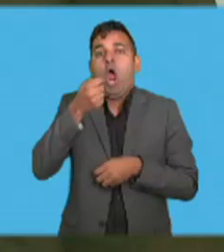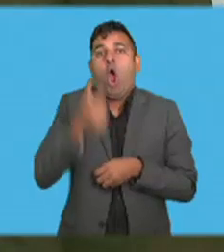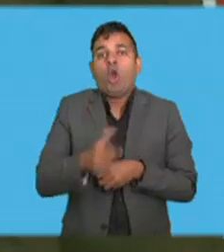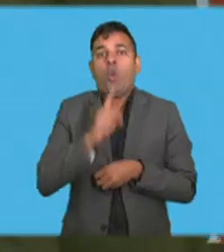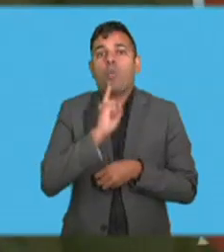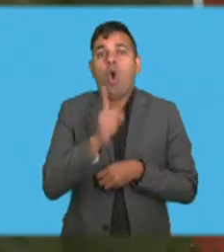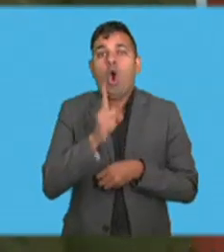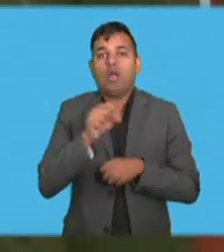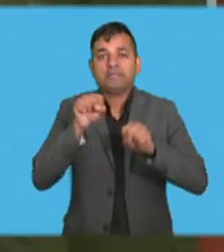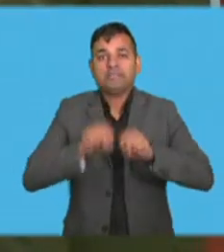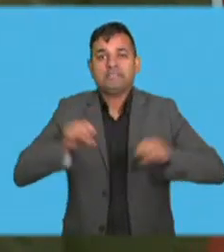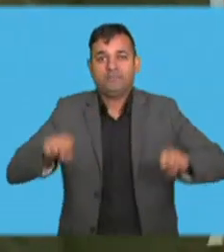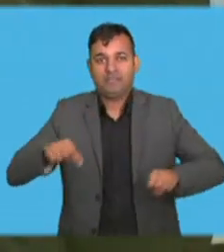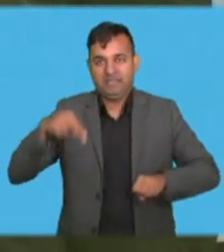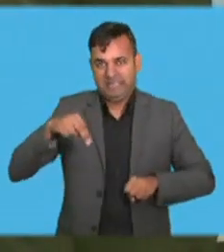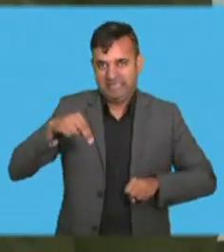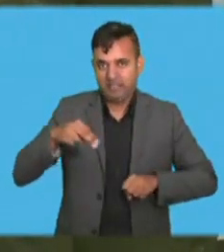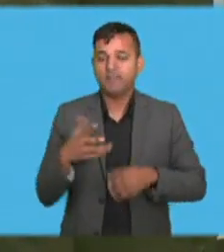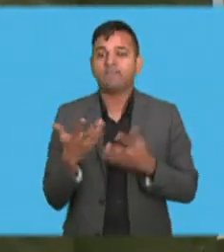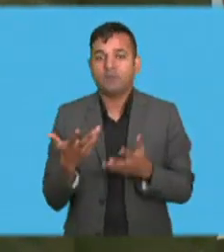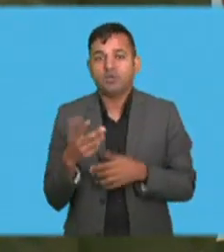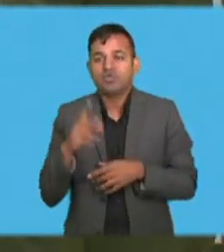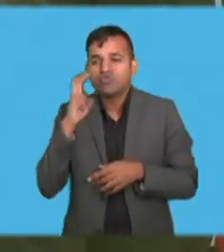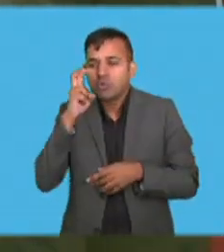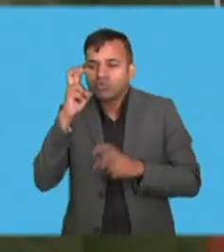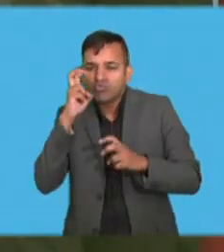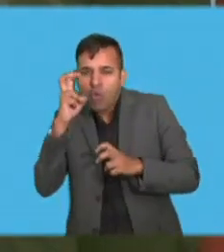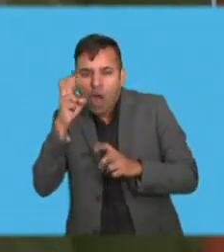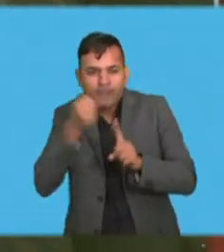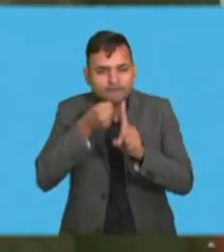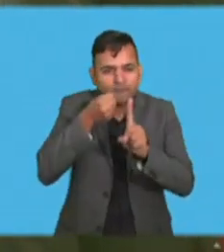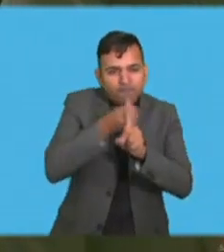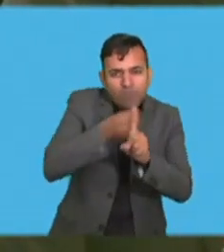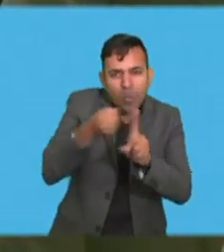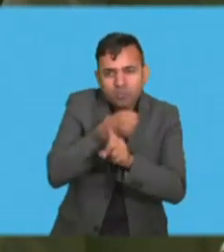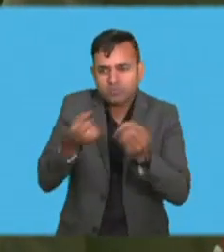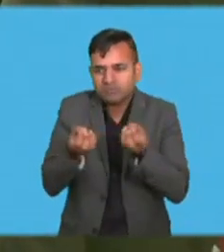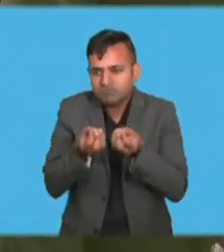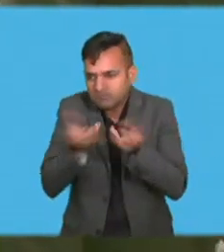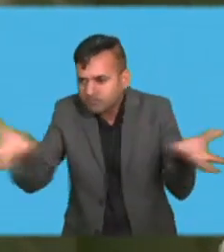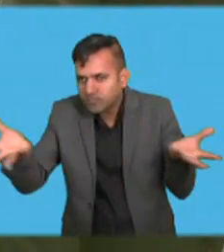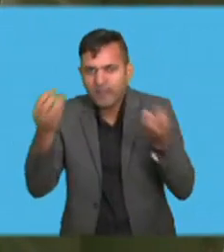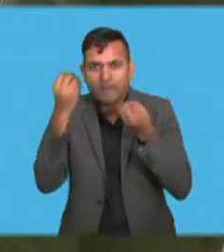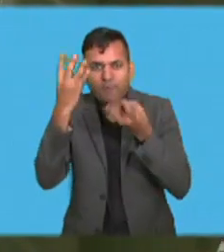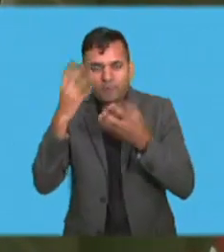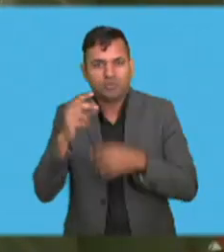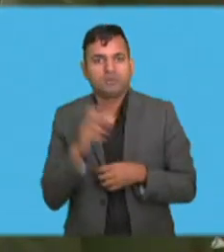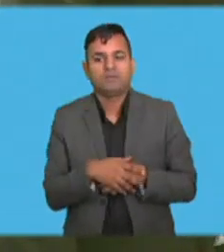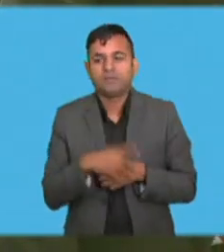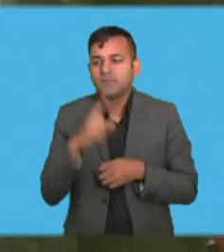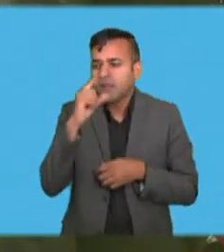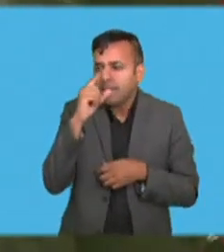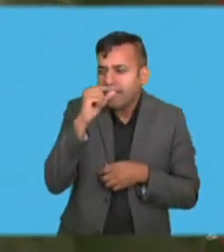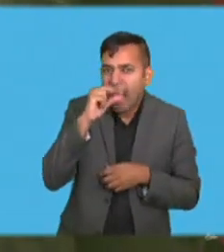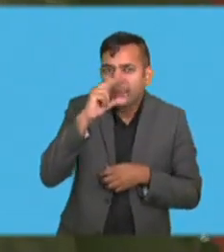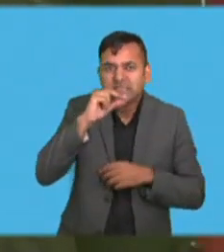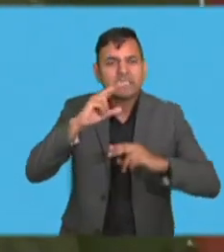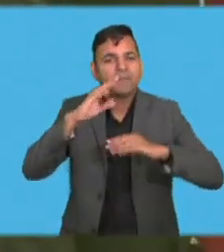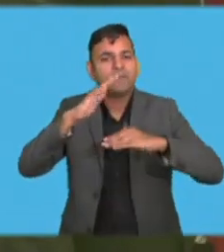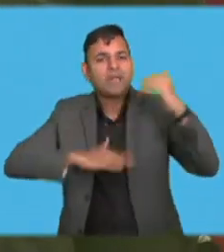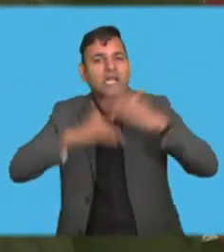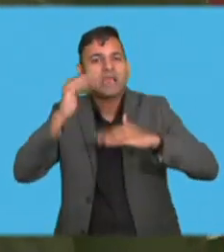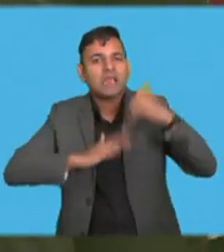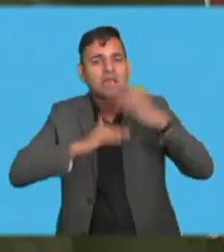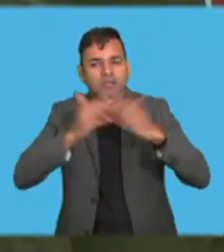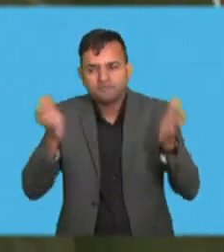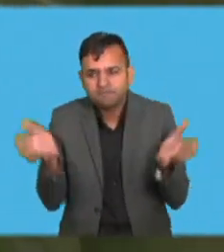training and advocacy, likewise capability, and as well as capacity development as well. And of